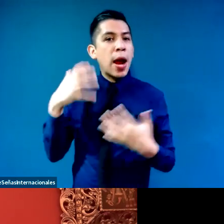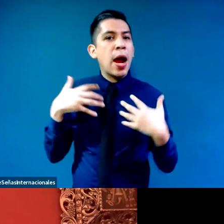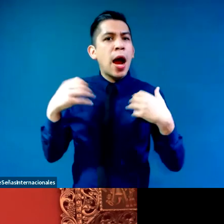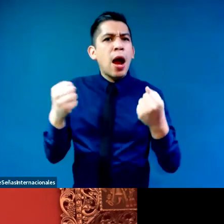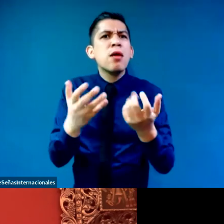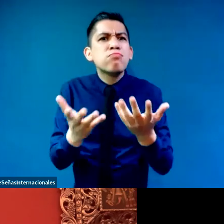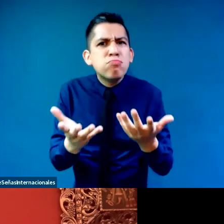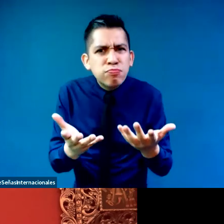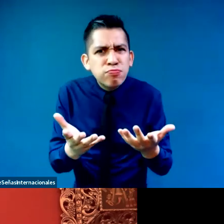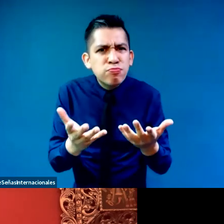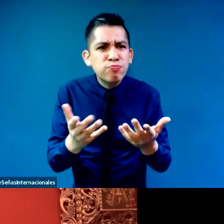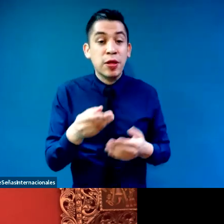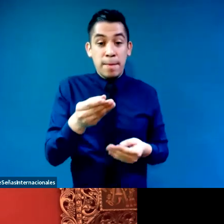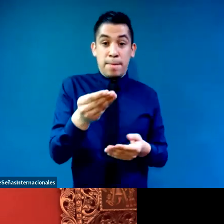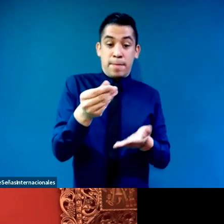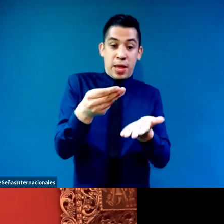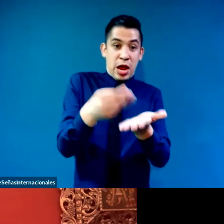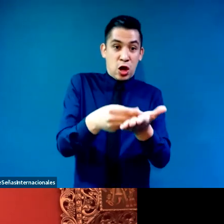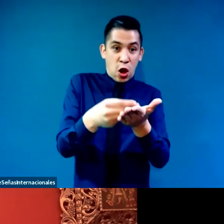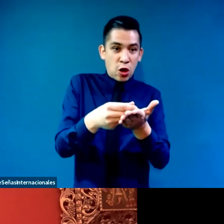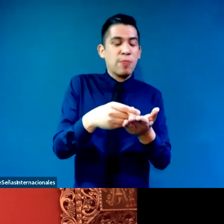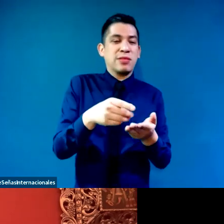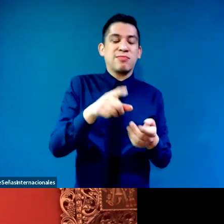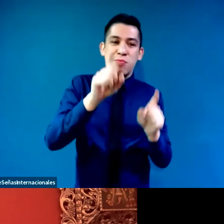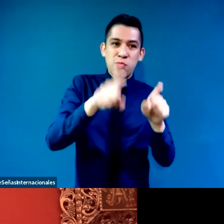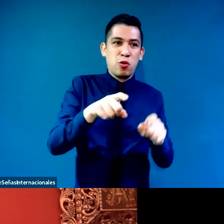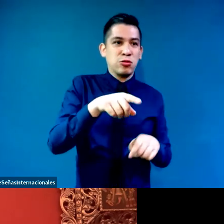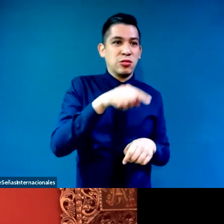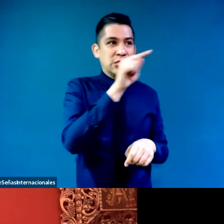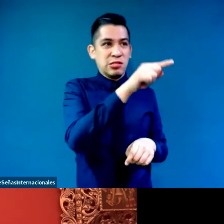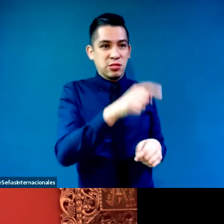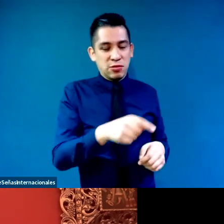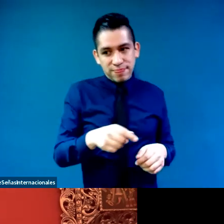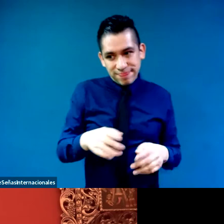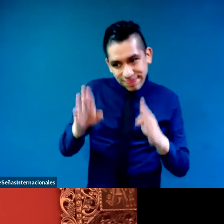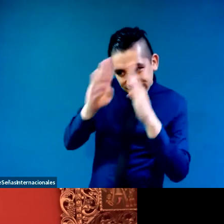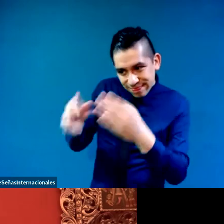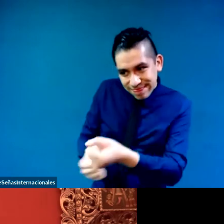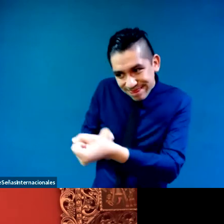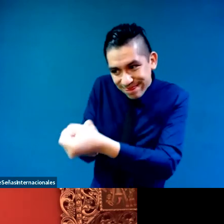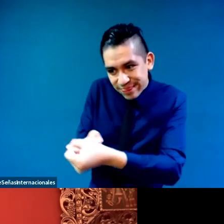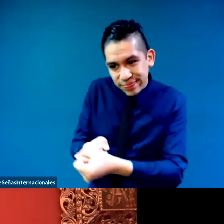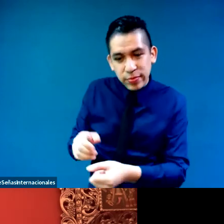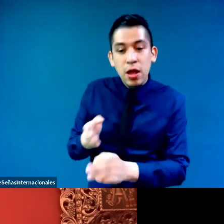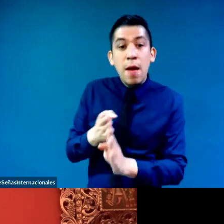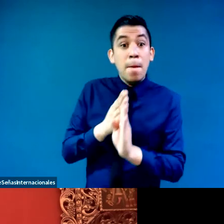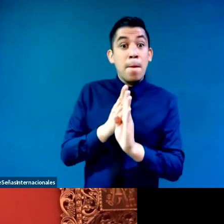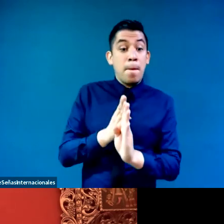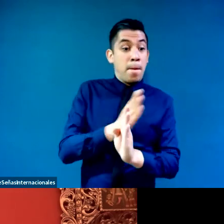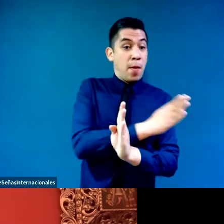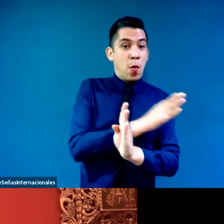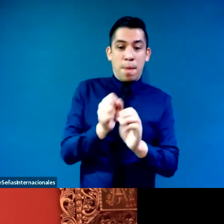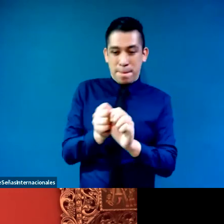pandemic, and access to life-saving reproductive services, contraceptive services, were disadvantaged